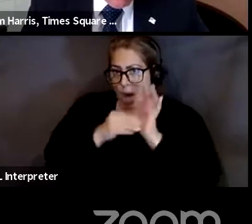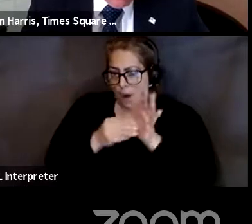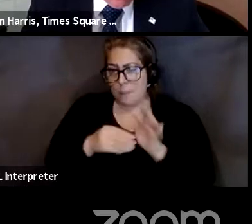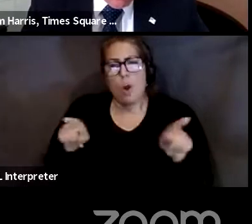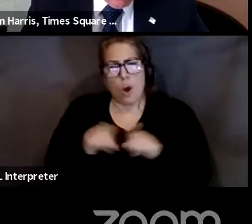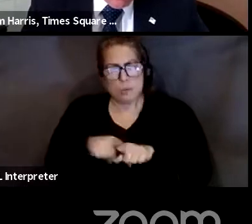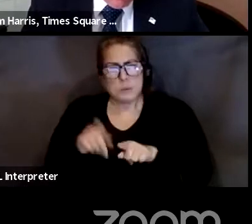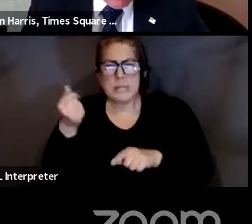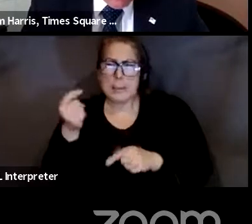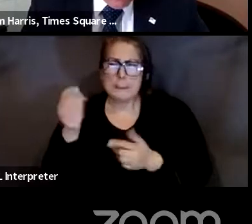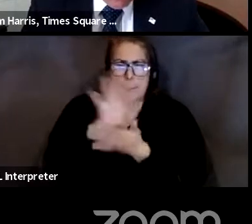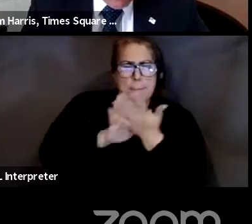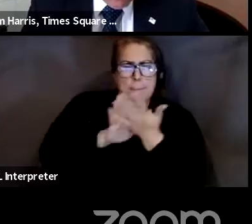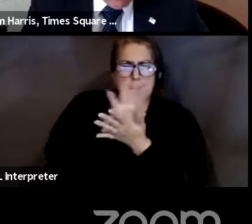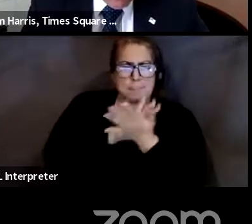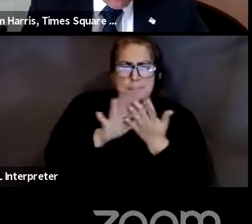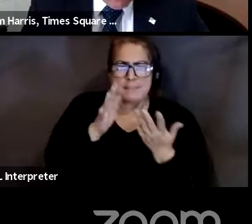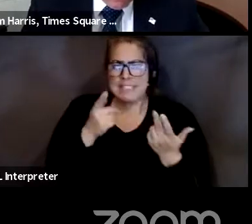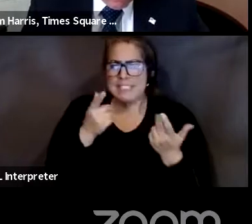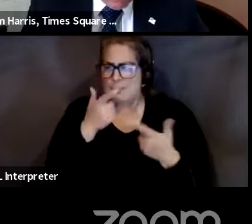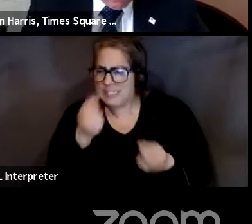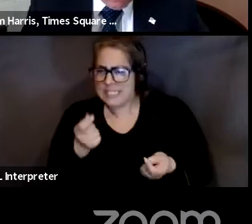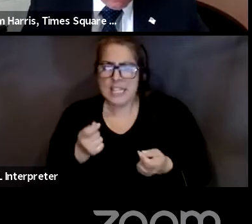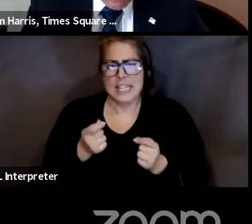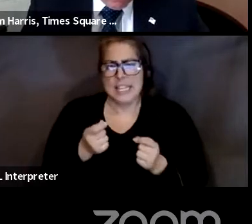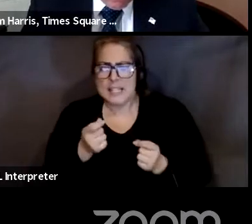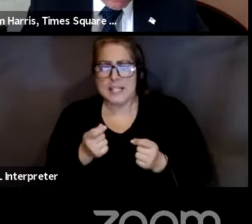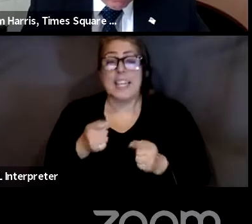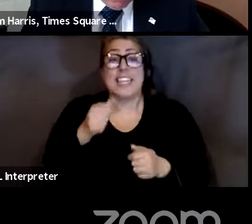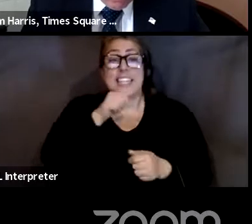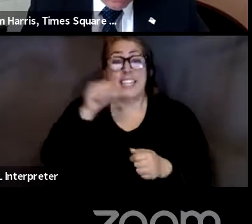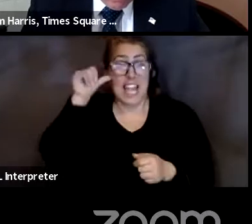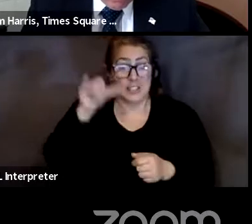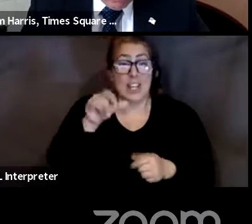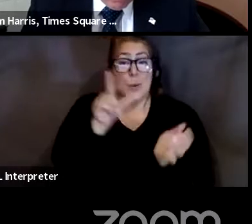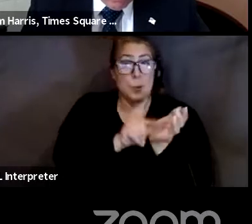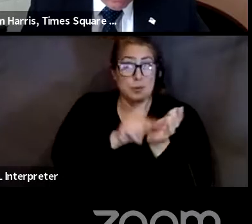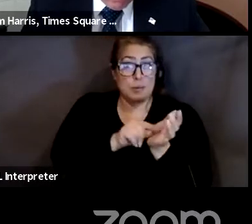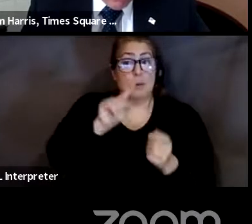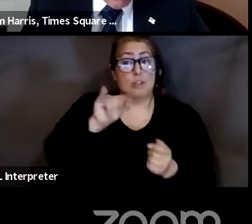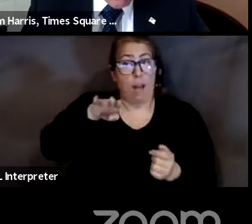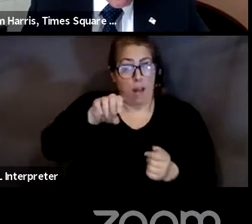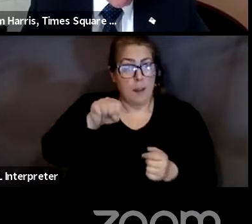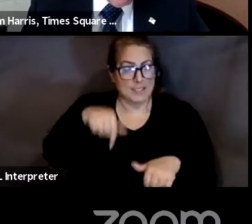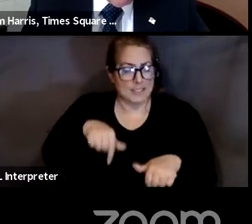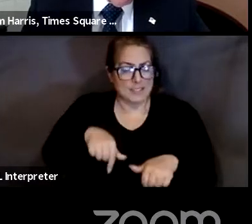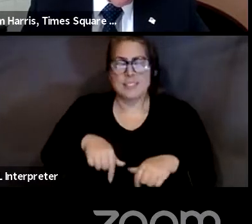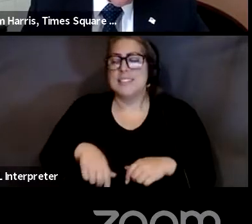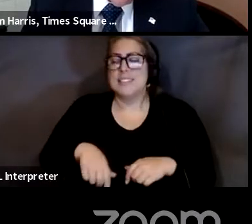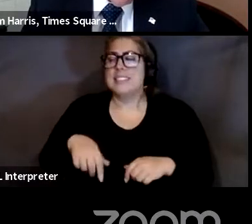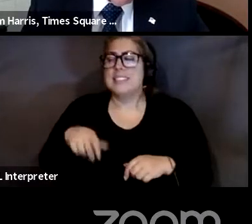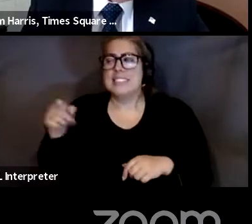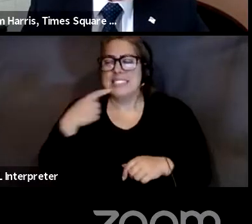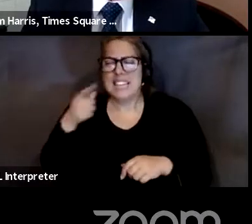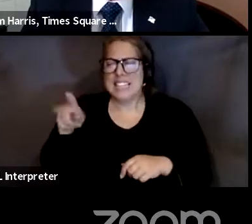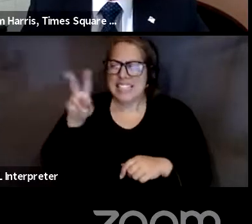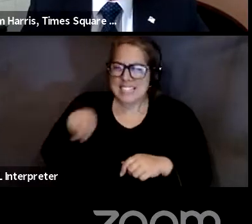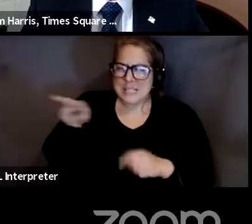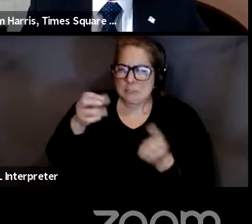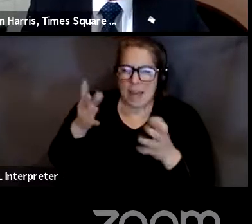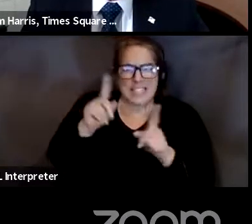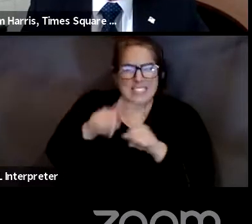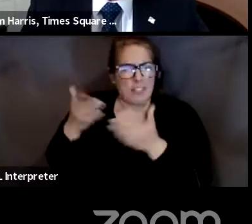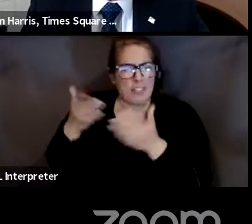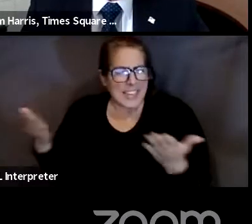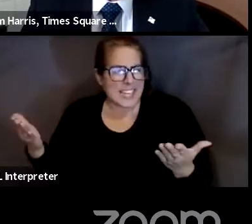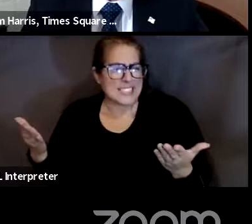Times did a story about him yesterday that talked about how he's so many things to so many people that nobody really